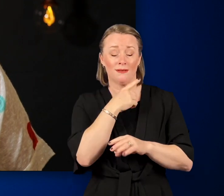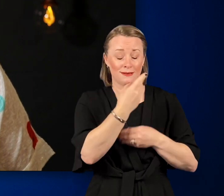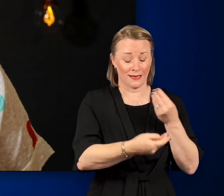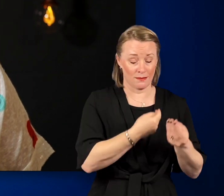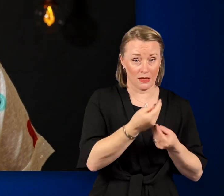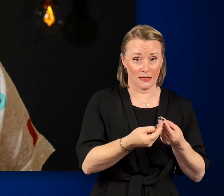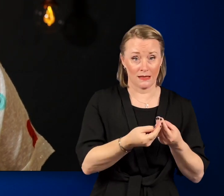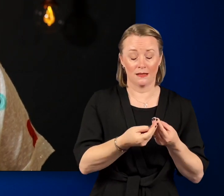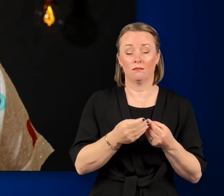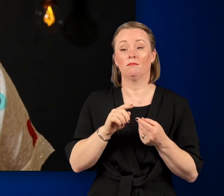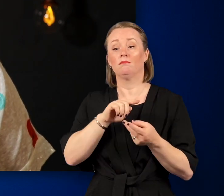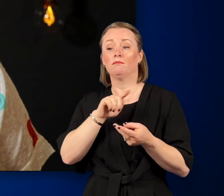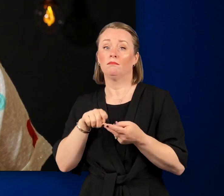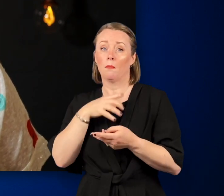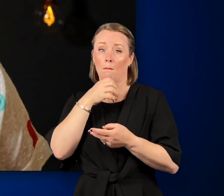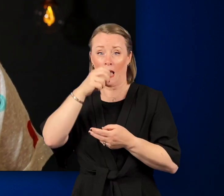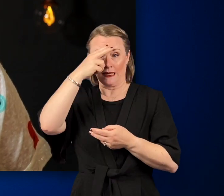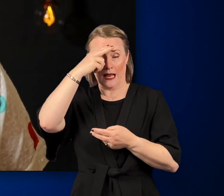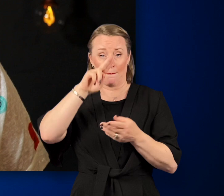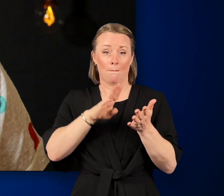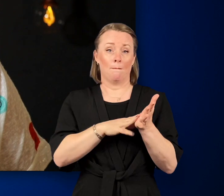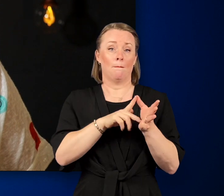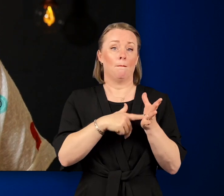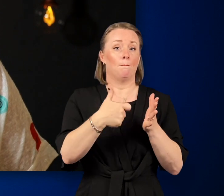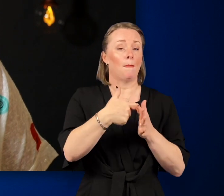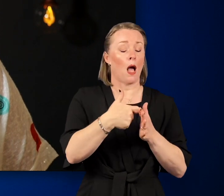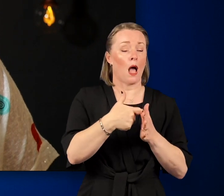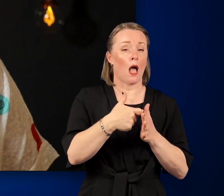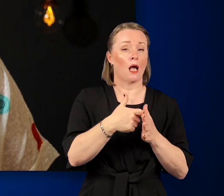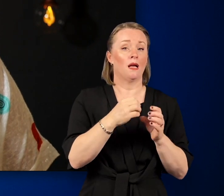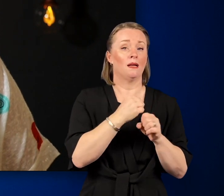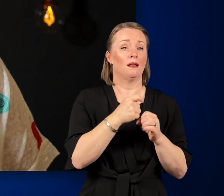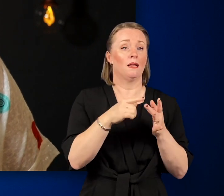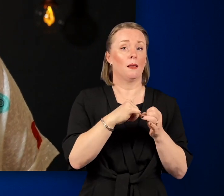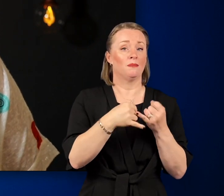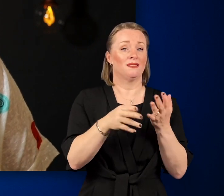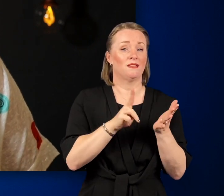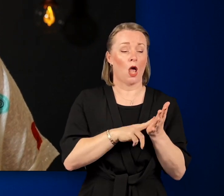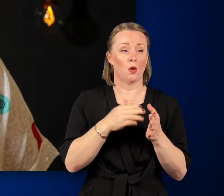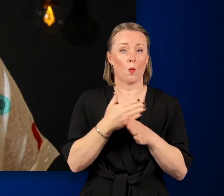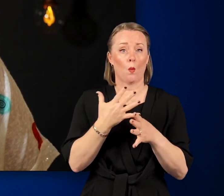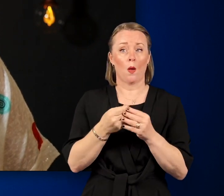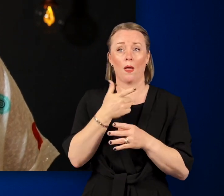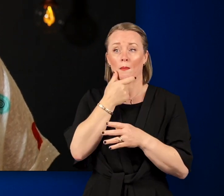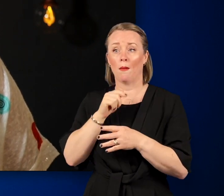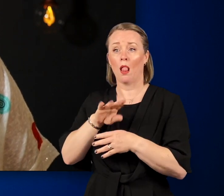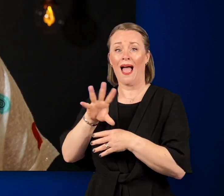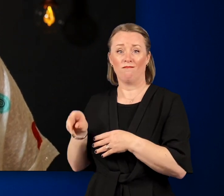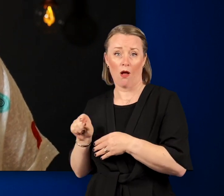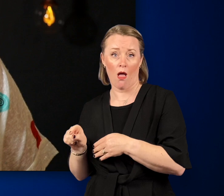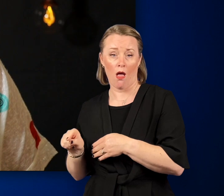Burkina Faso and still works with the Christians there to support them, about an update on what is going on in that